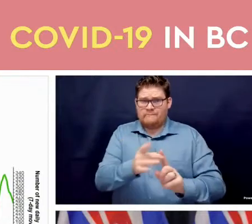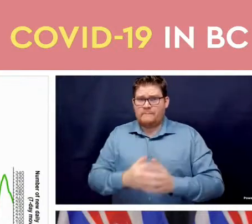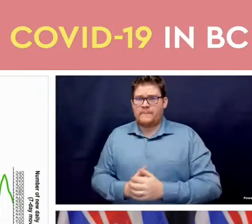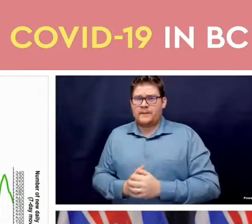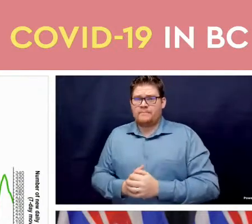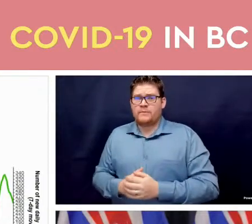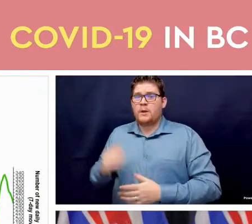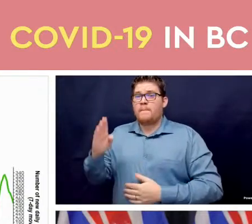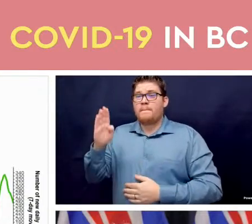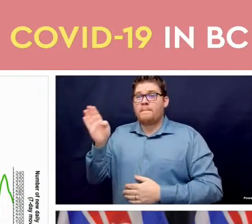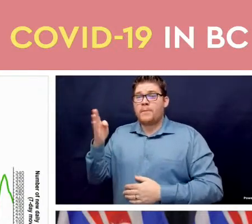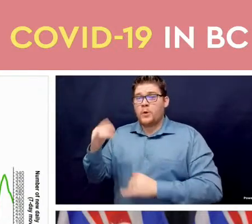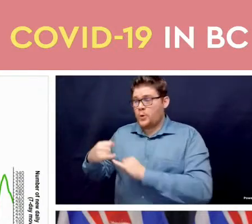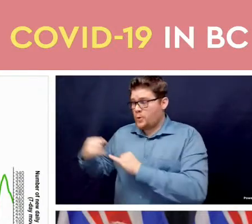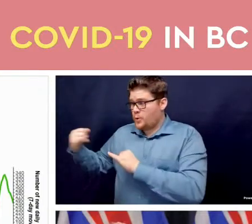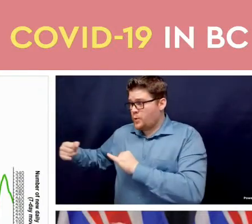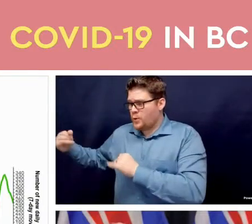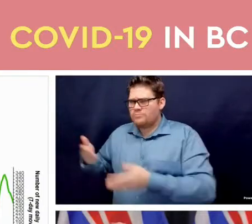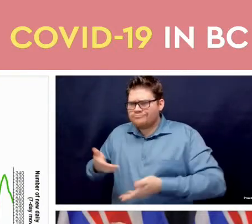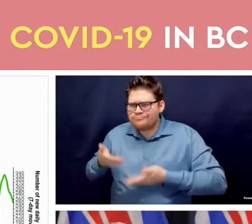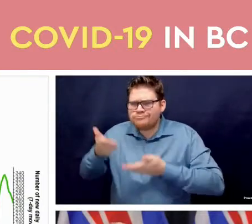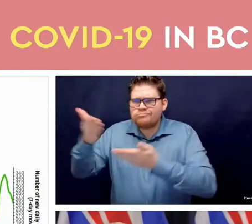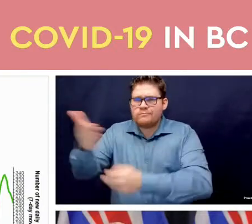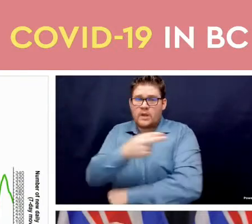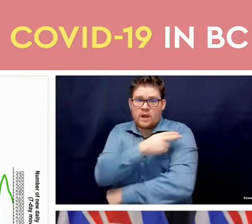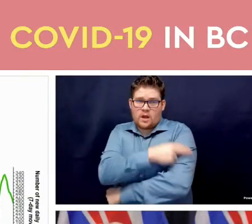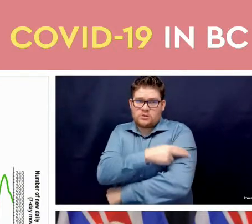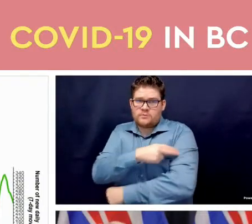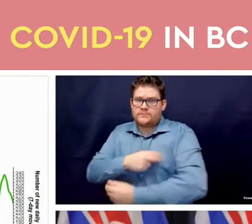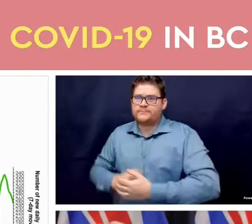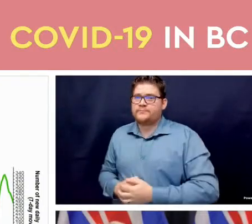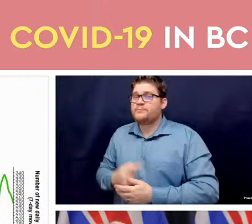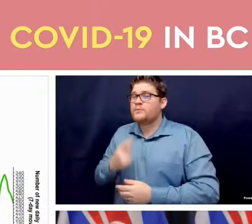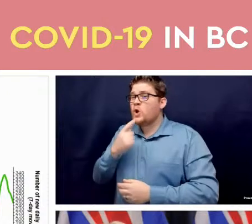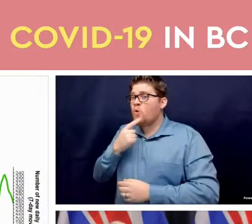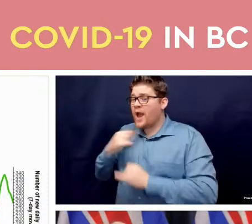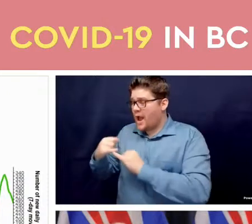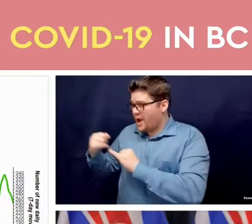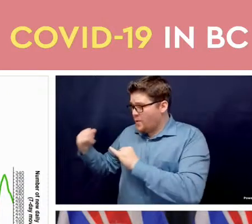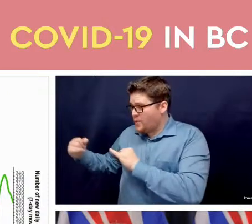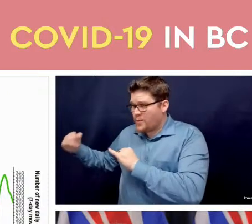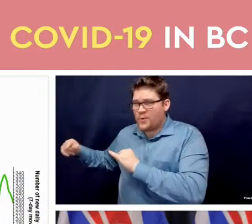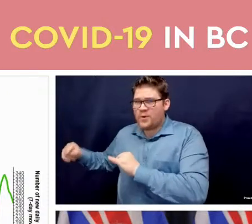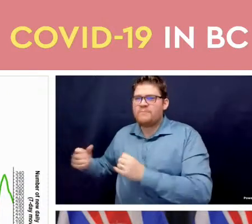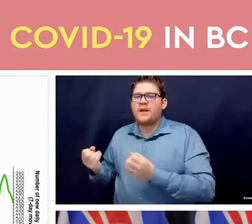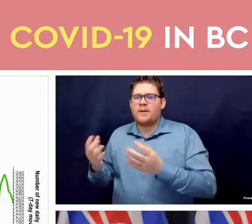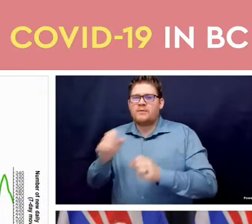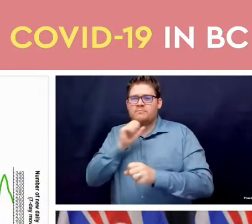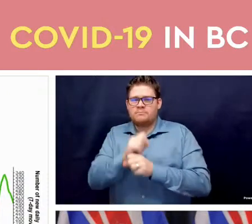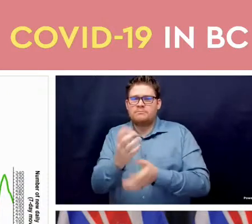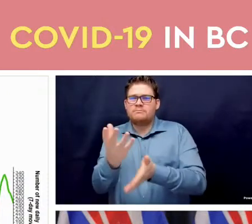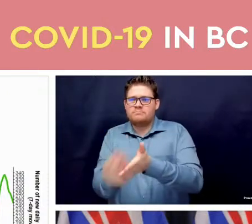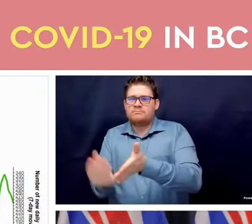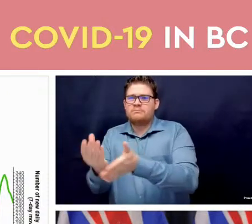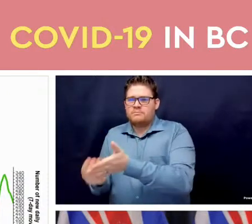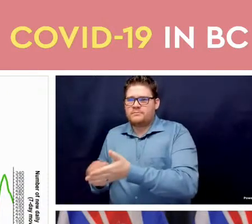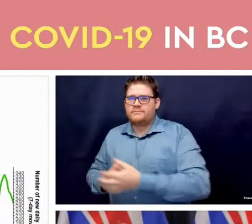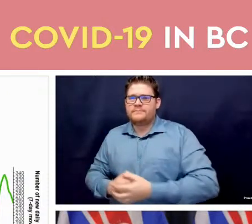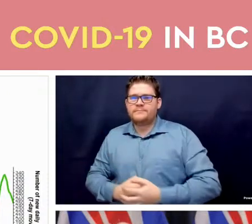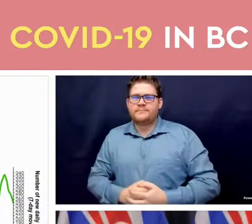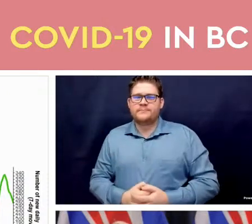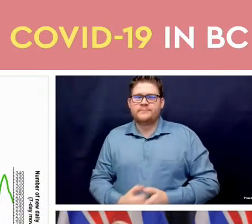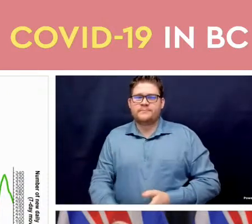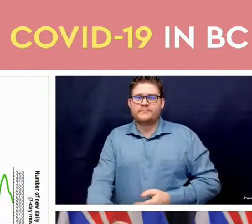new hospitalizations is still a concern. And we need to understand who is it that's being hospitalized and what can we